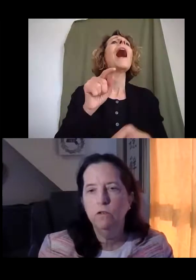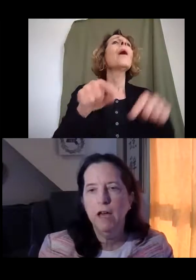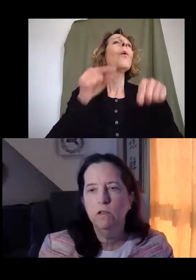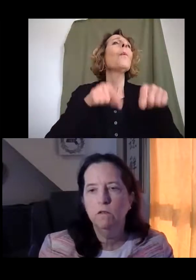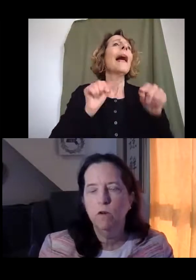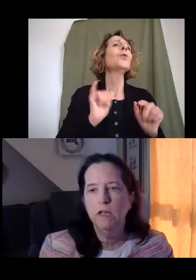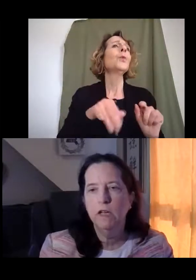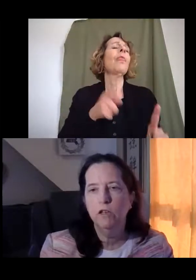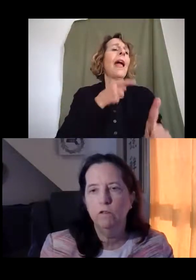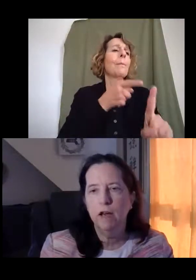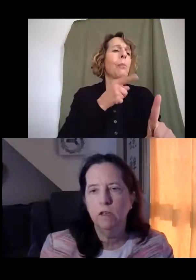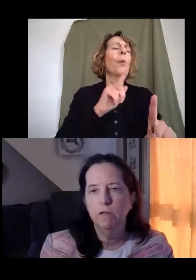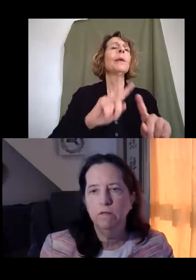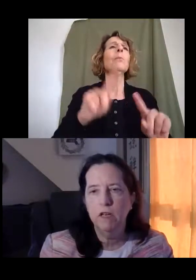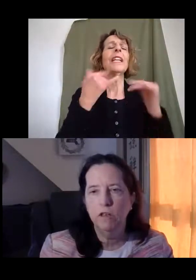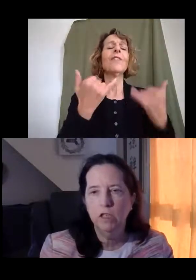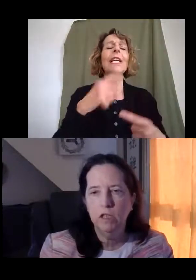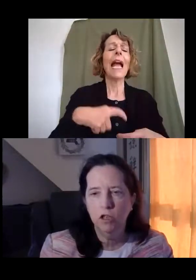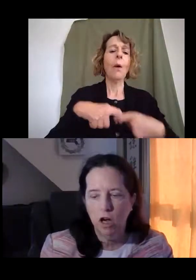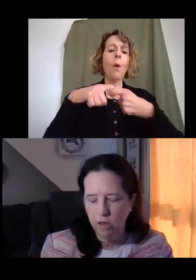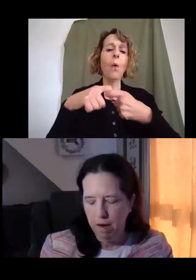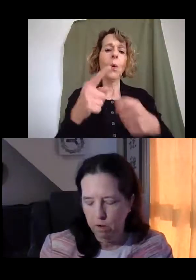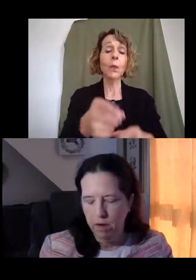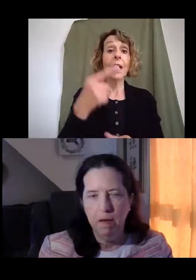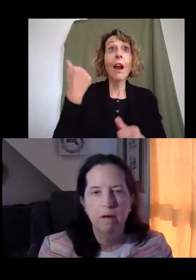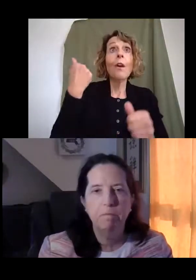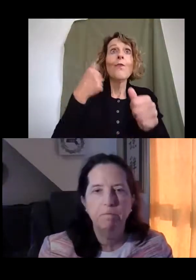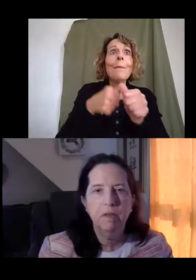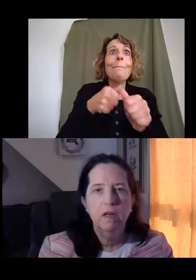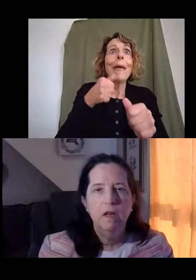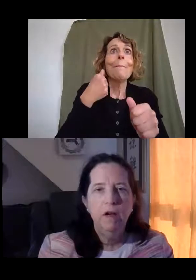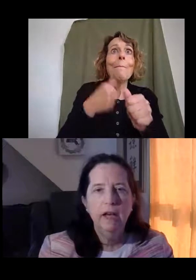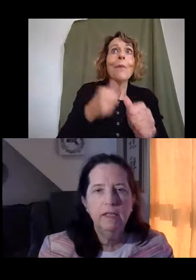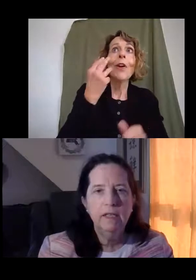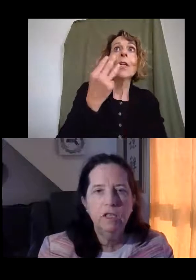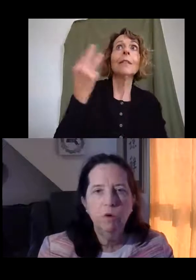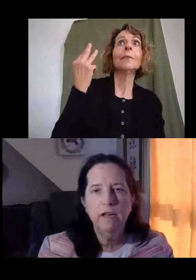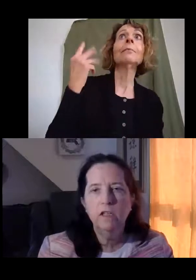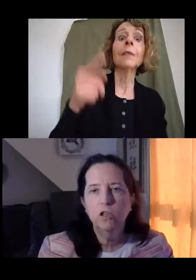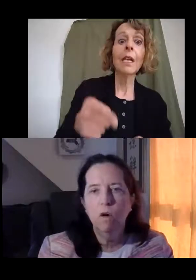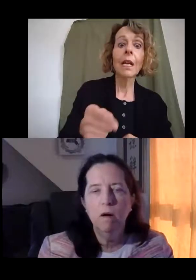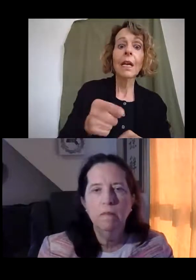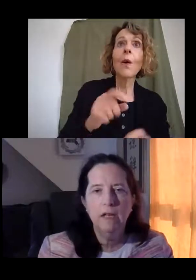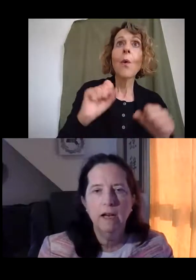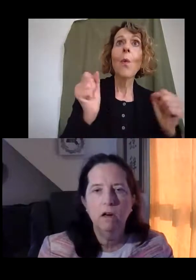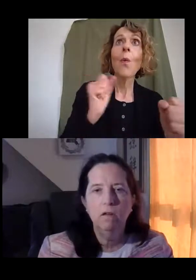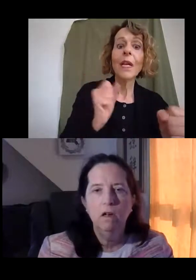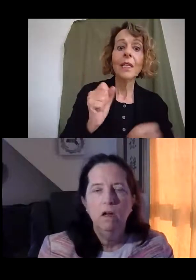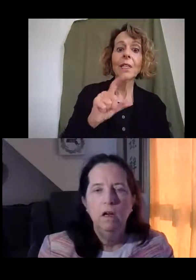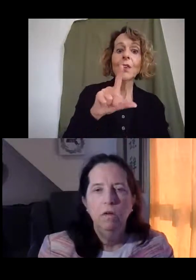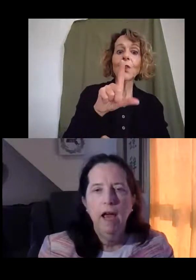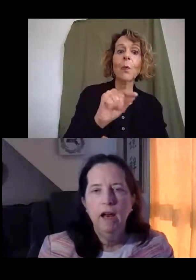in 2014 and 2015, just to jog your memory a bit. We had a 6-week storm